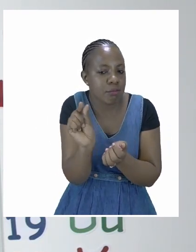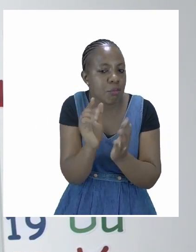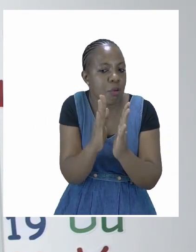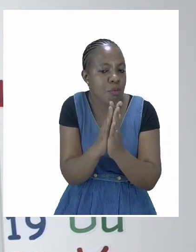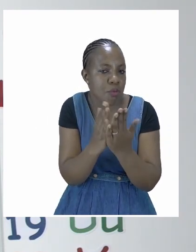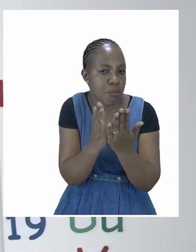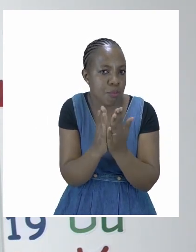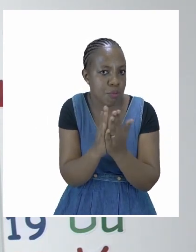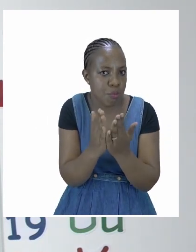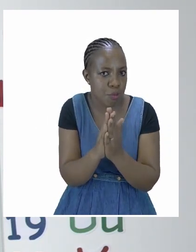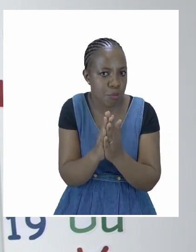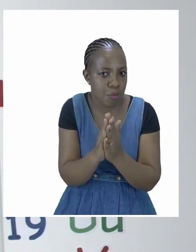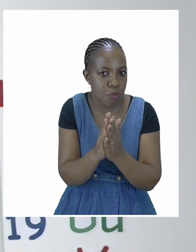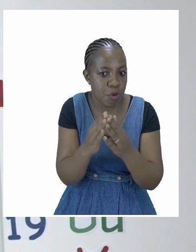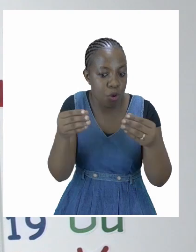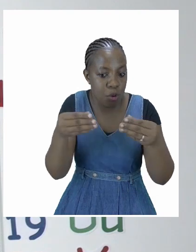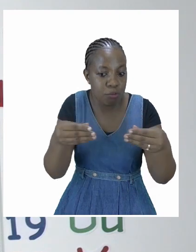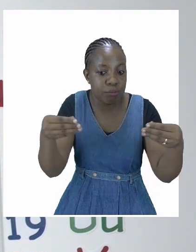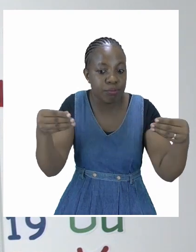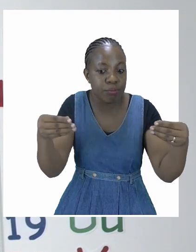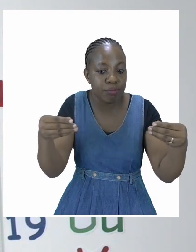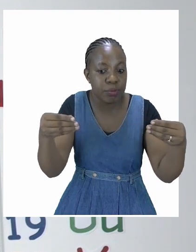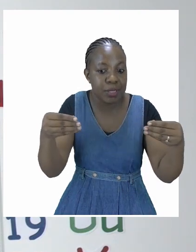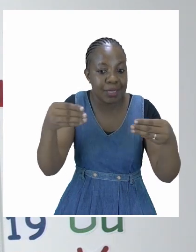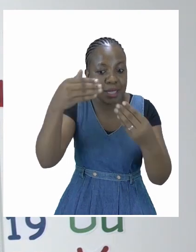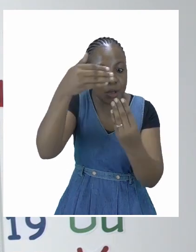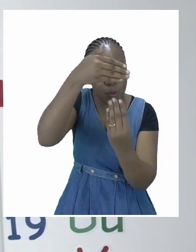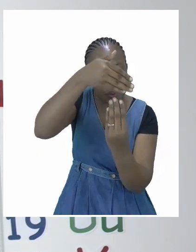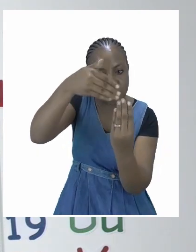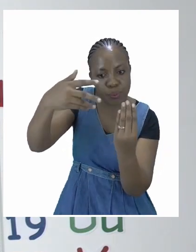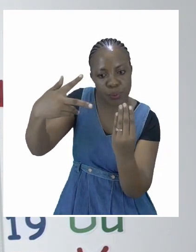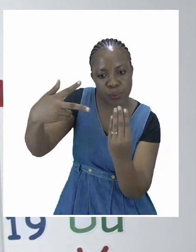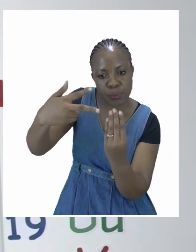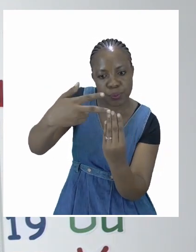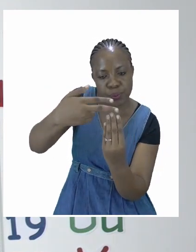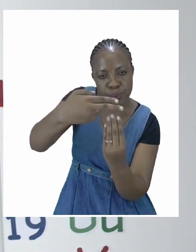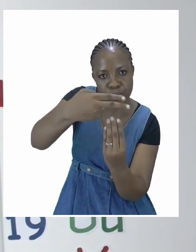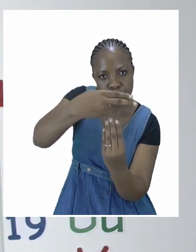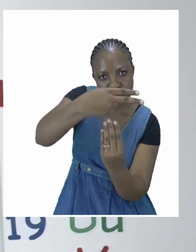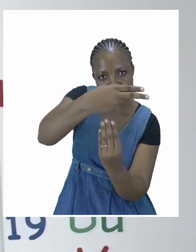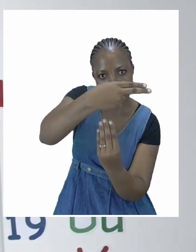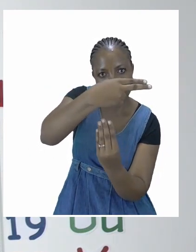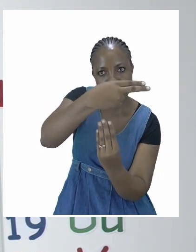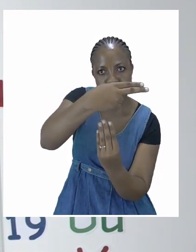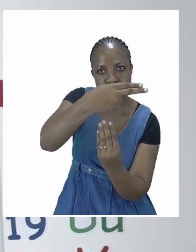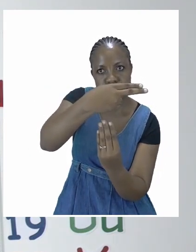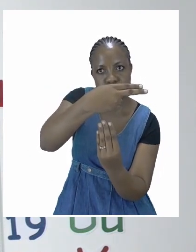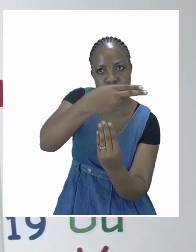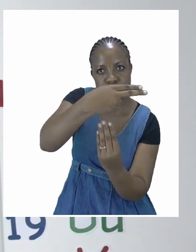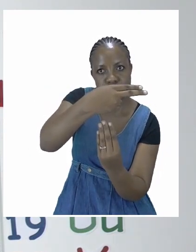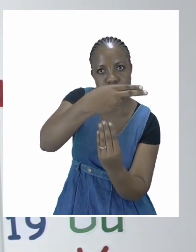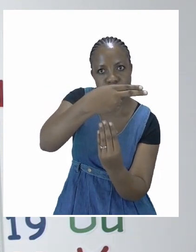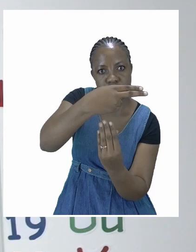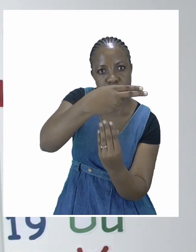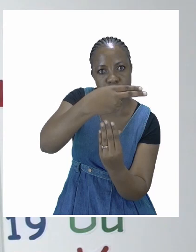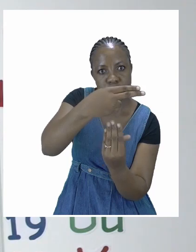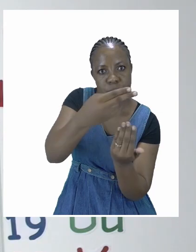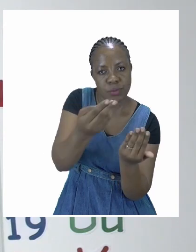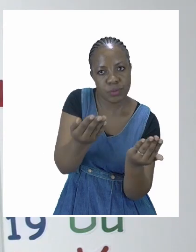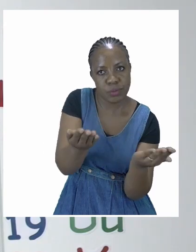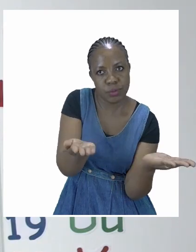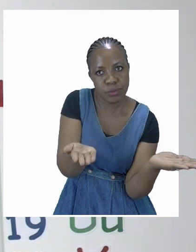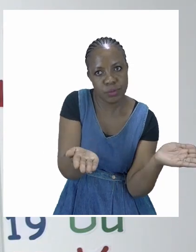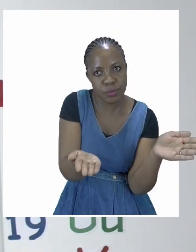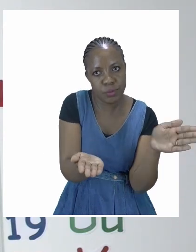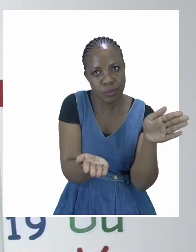booklet. Please cut the top of the lesson booklet with a pair of scissors and fold